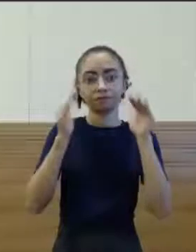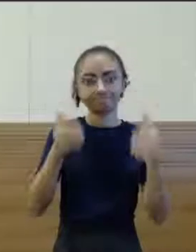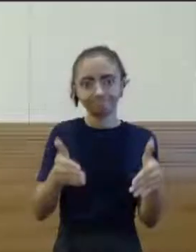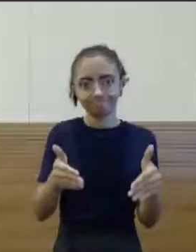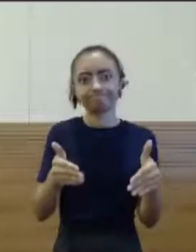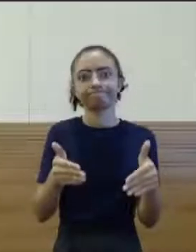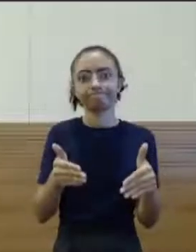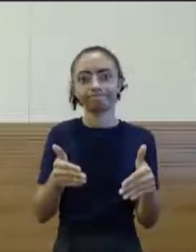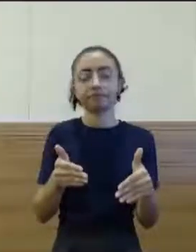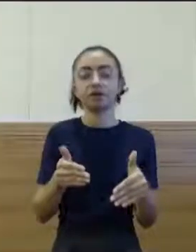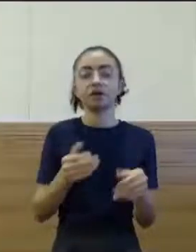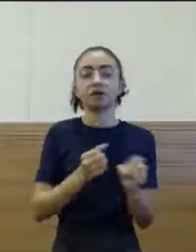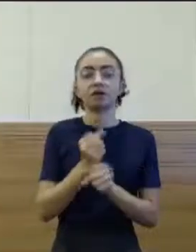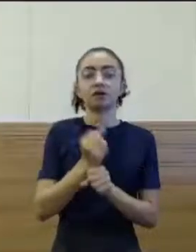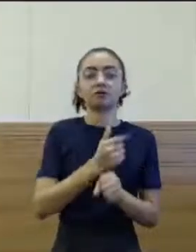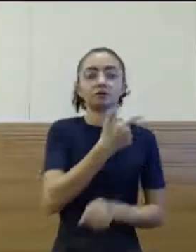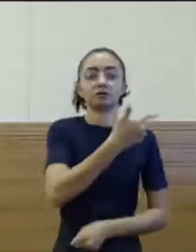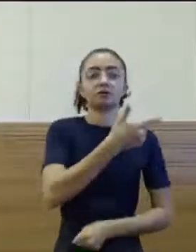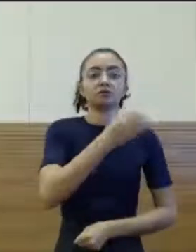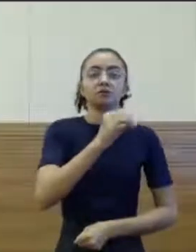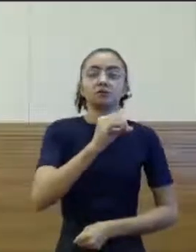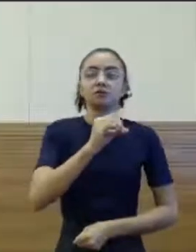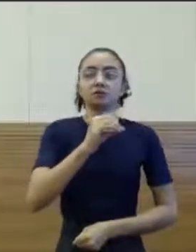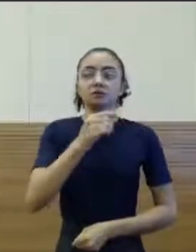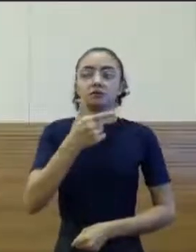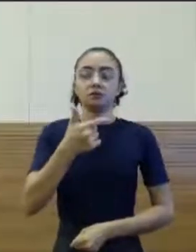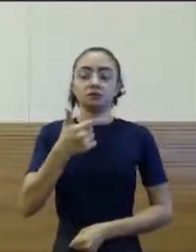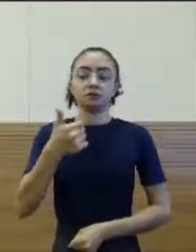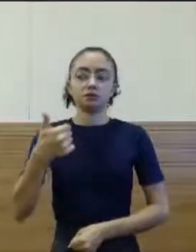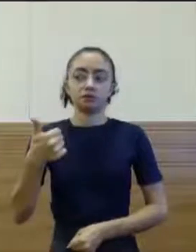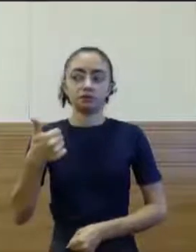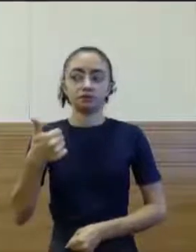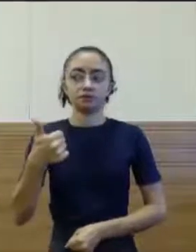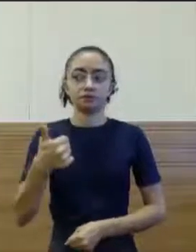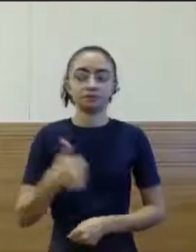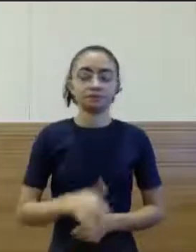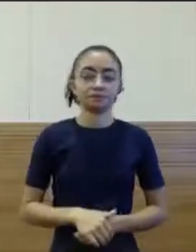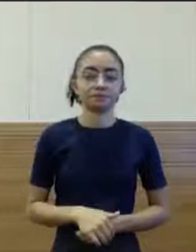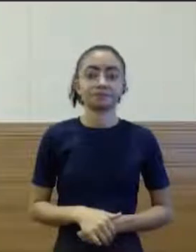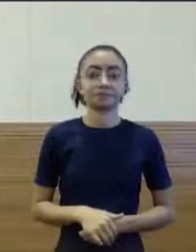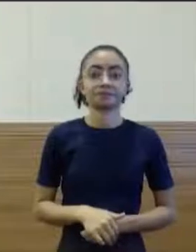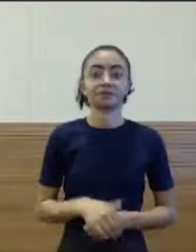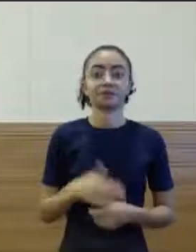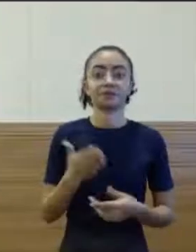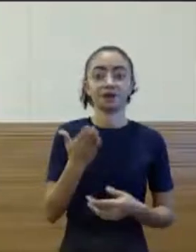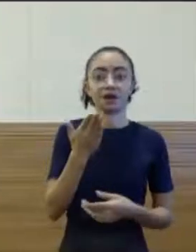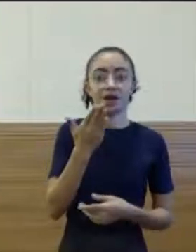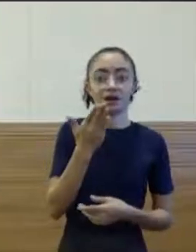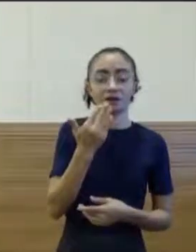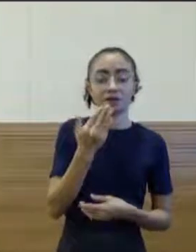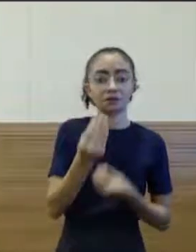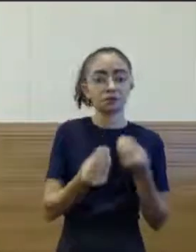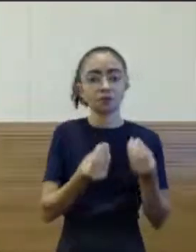2021, for the first time, we've had dietary guides based on foods for the first 1,000 days of